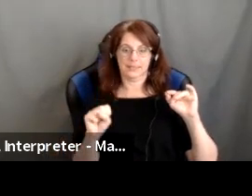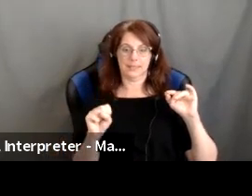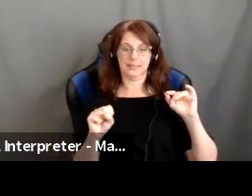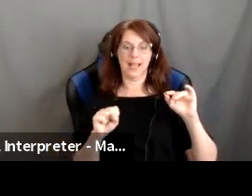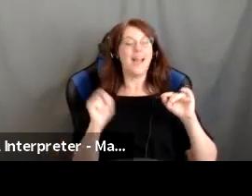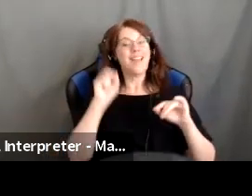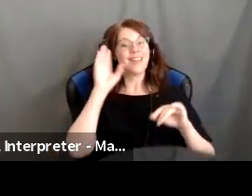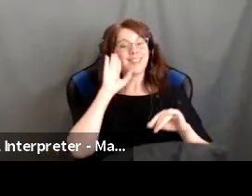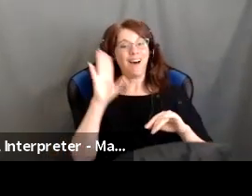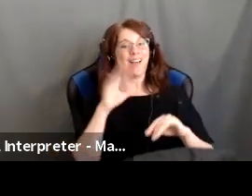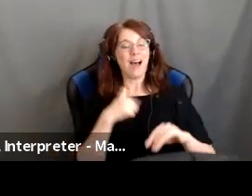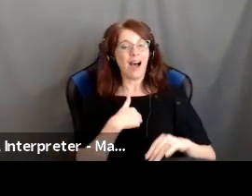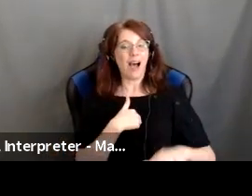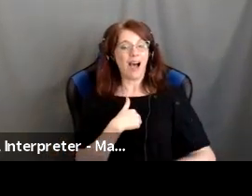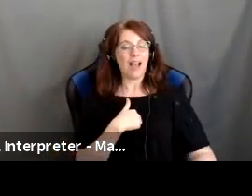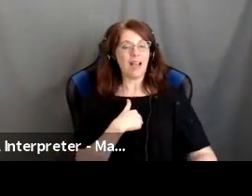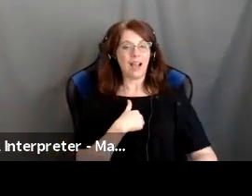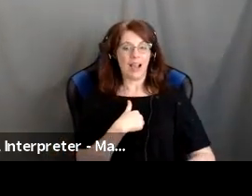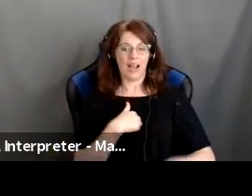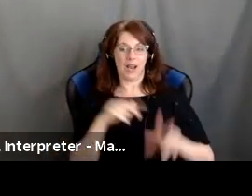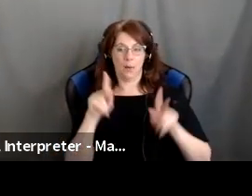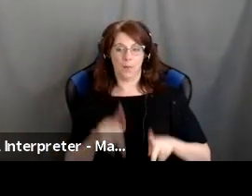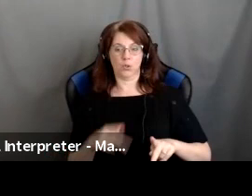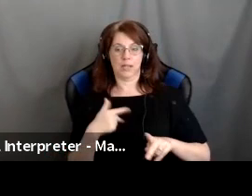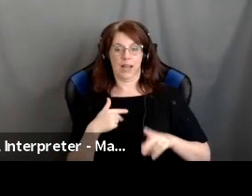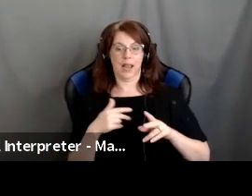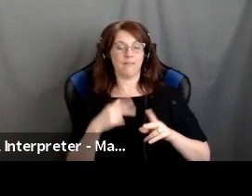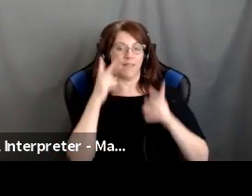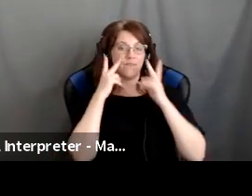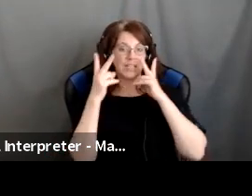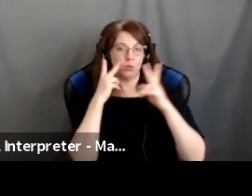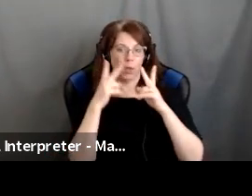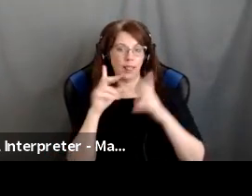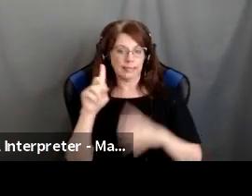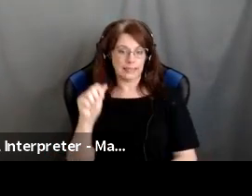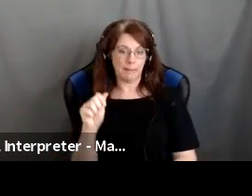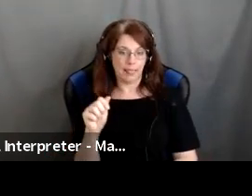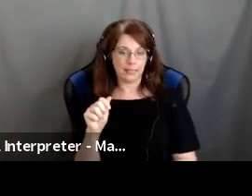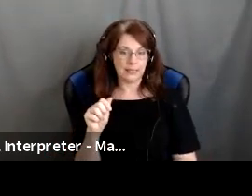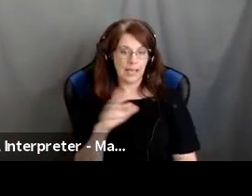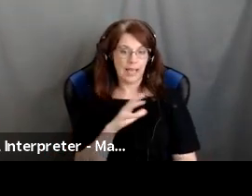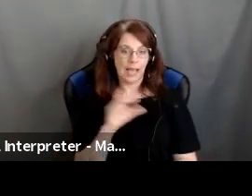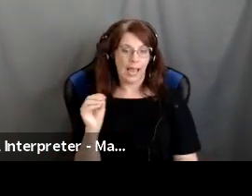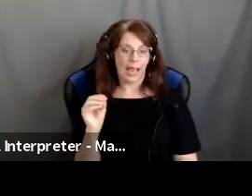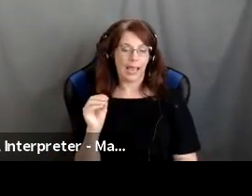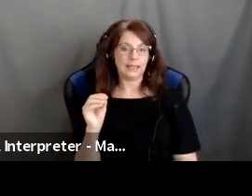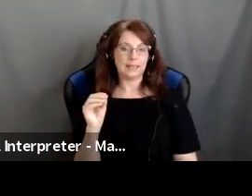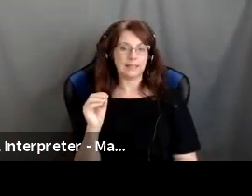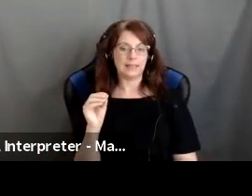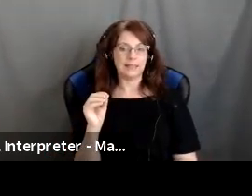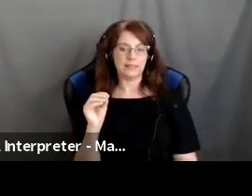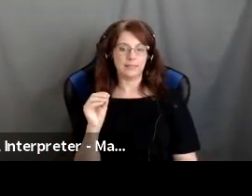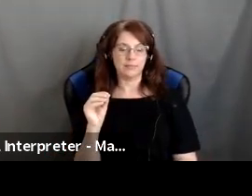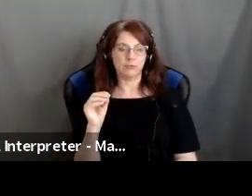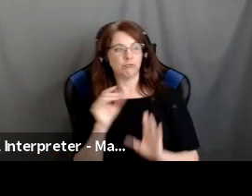Yes, hi. I am a person with a significant visual disability. Mm-hmm. So kind of piggybacking